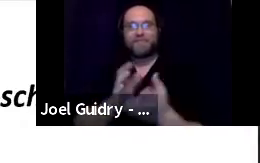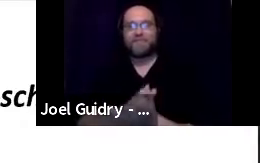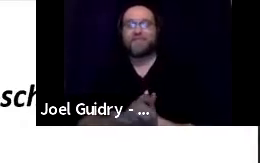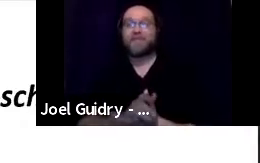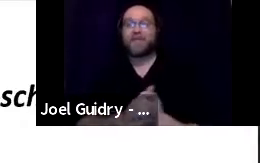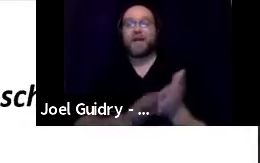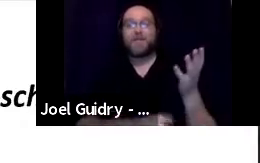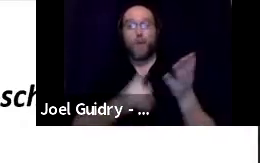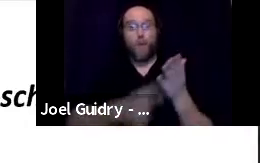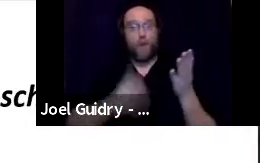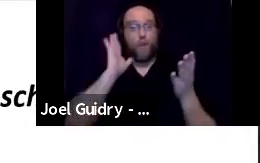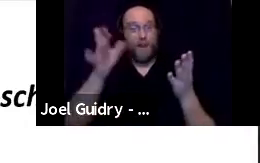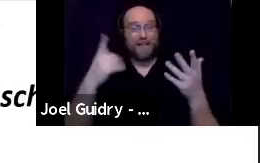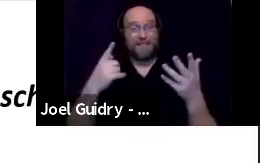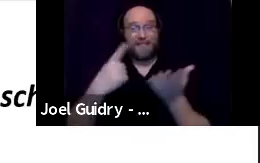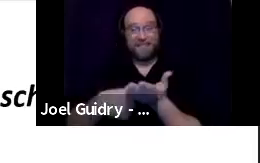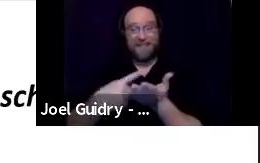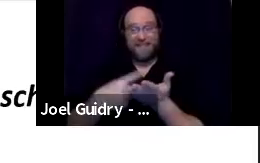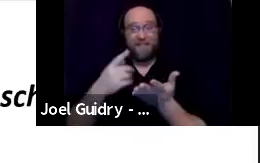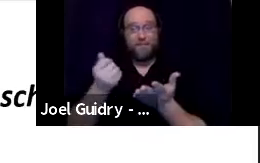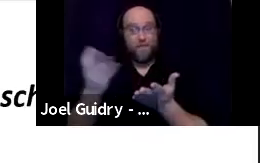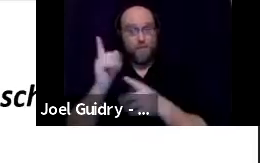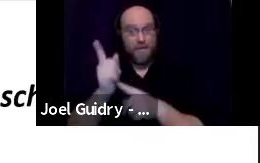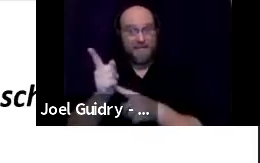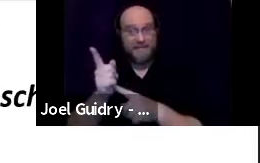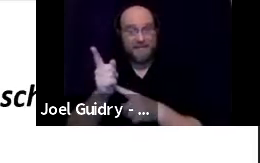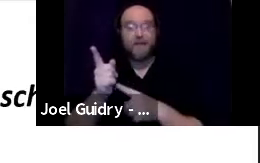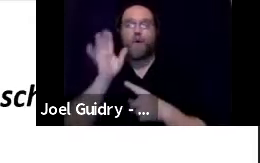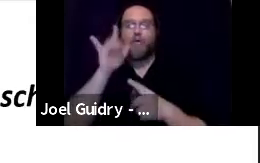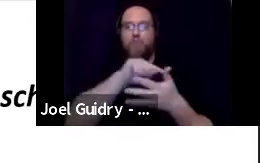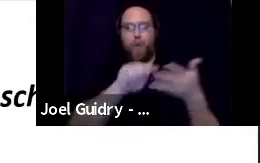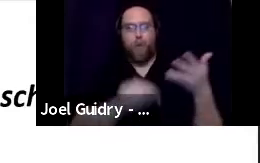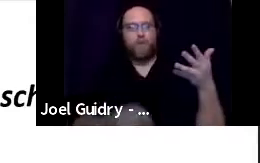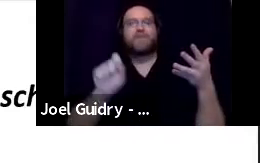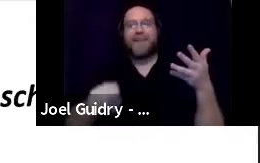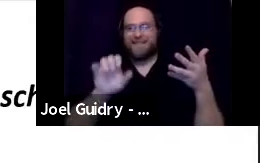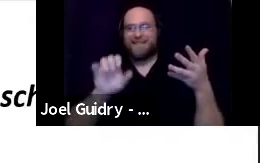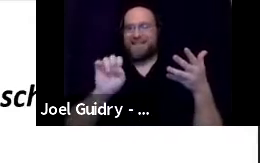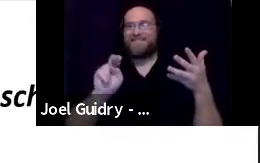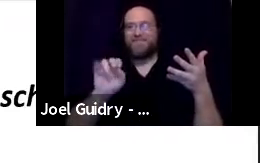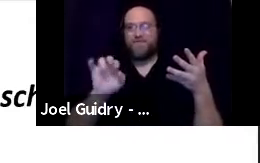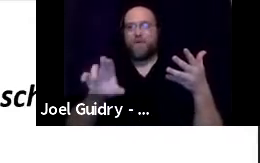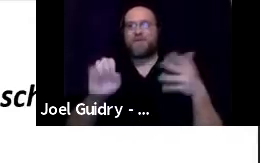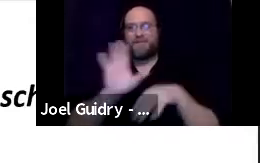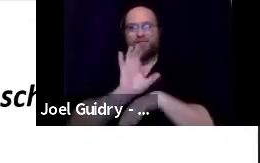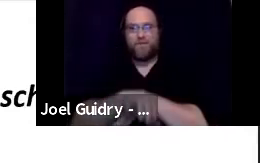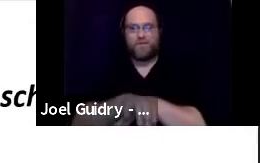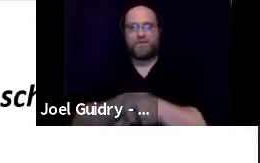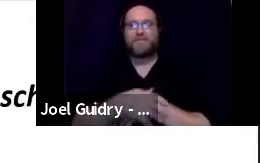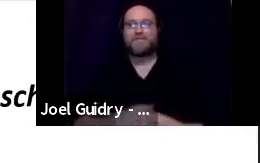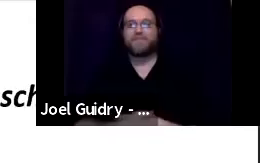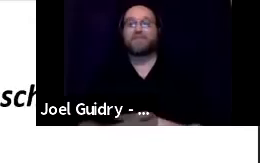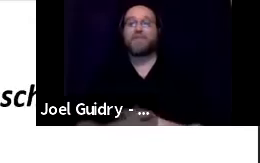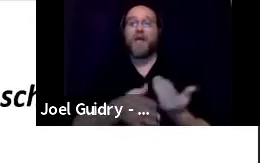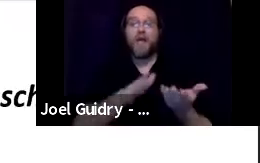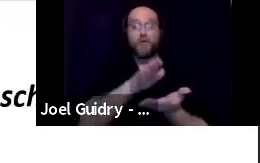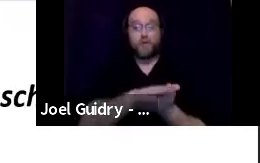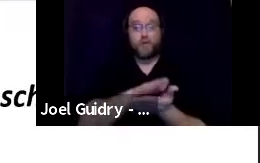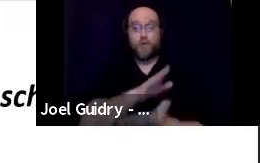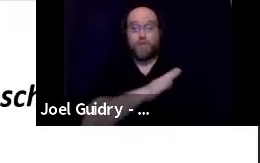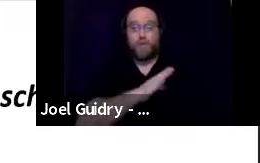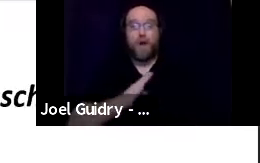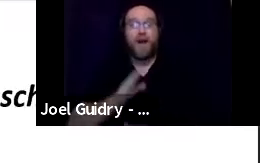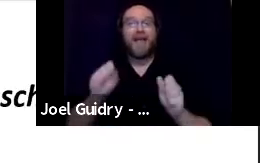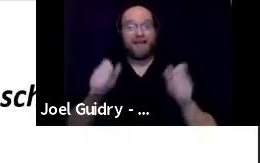all enforceable. Now, a school board can also make a decision whether to shut down or